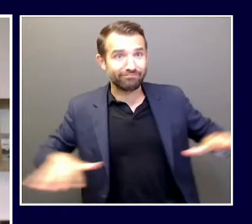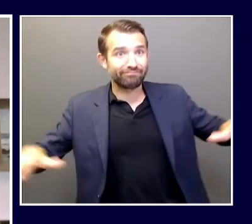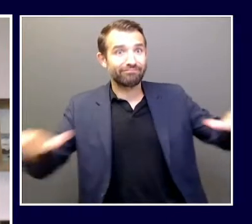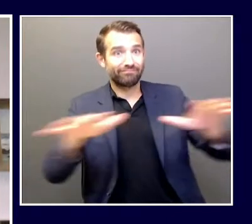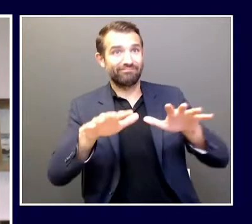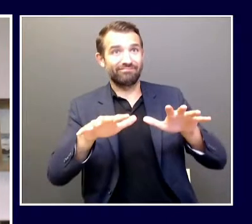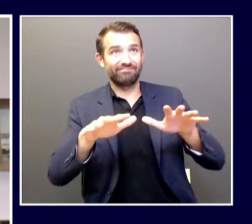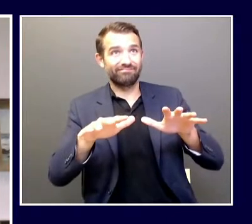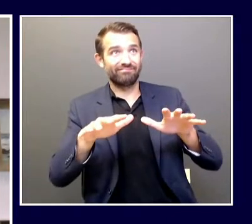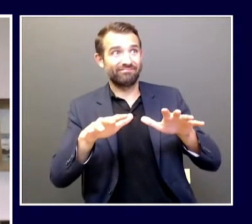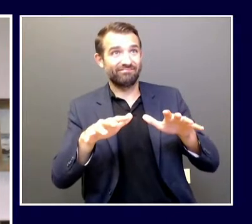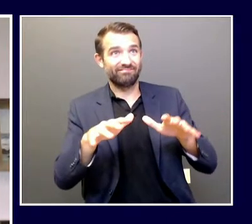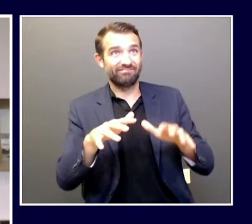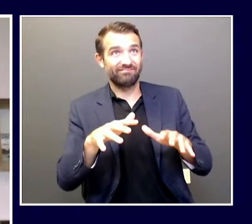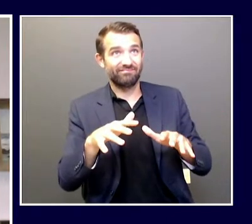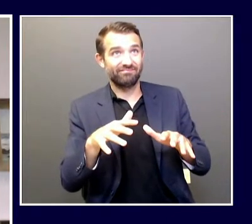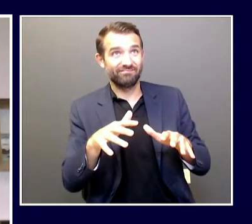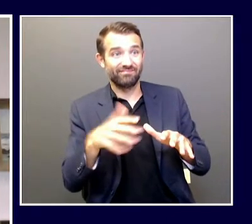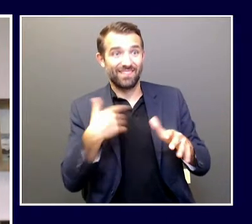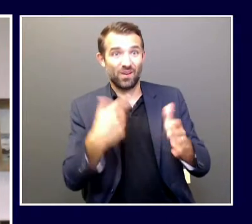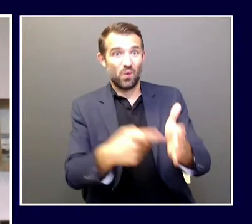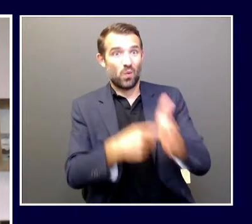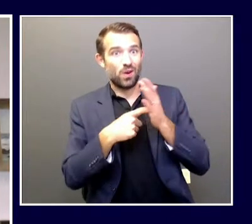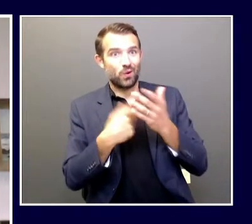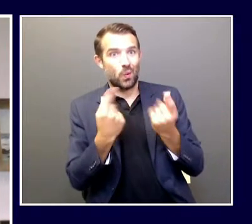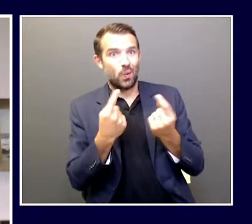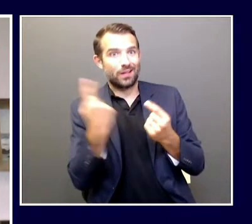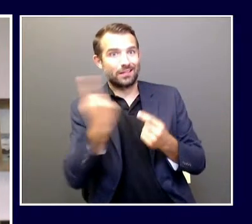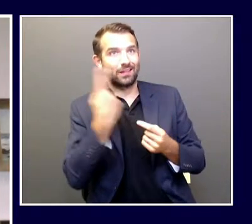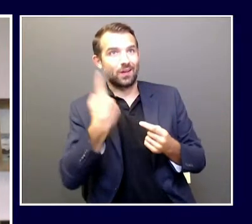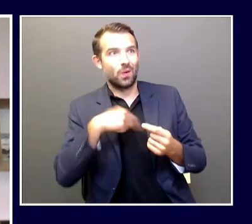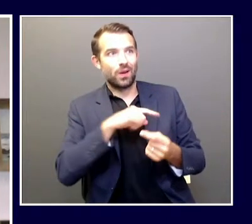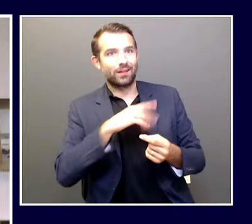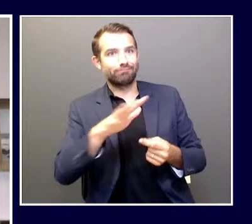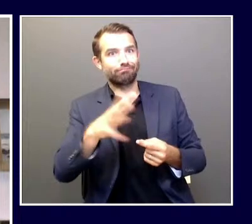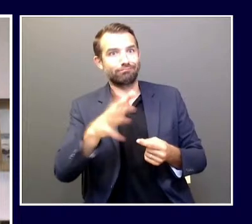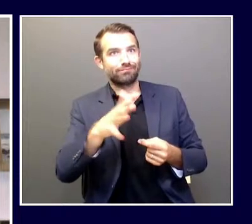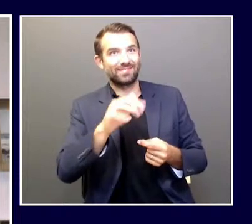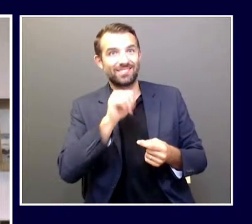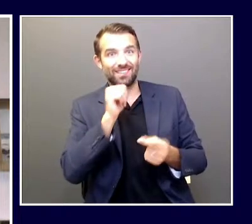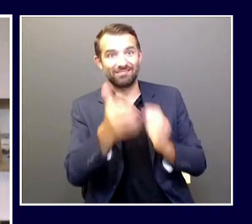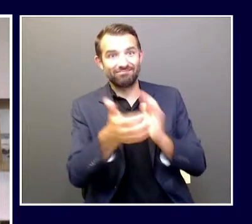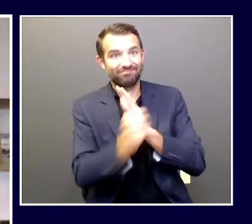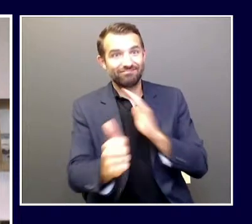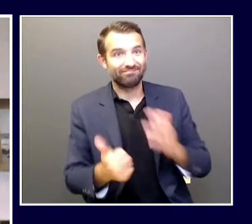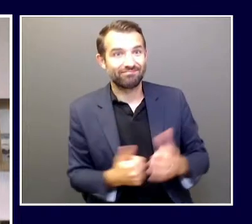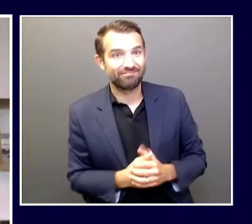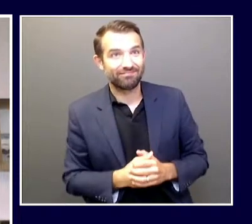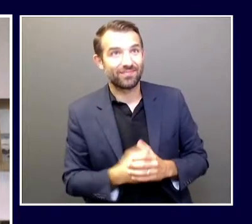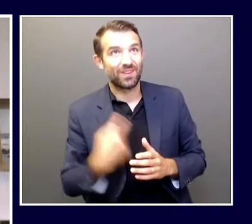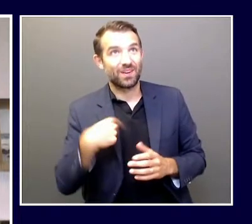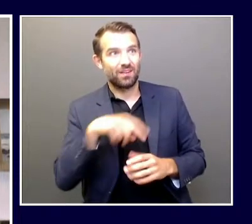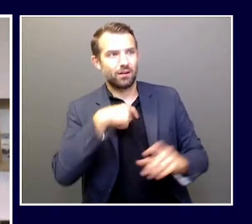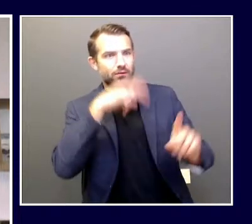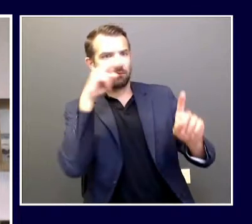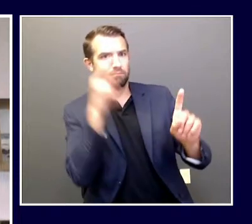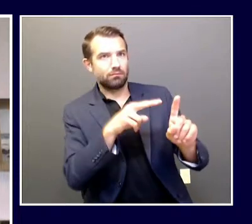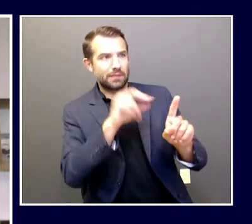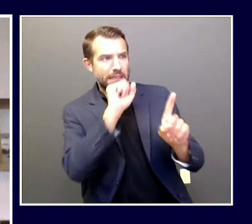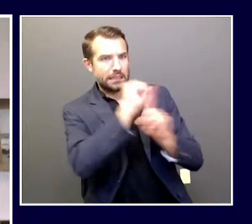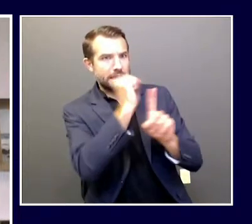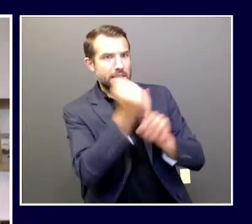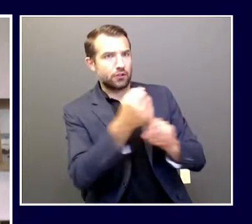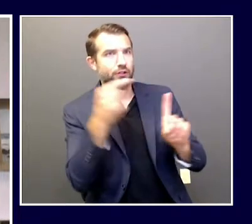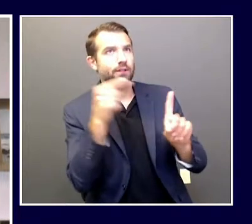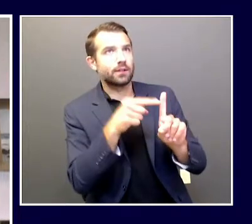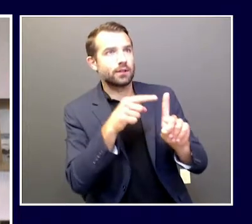great at. And that is to assess risk and then make judgments and actions accordingly. In the